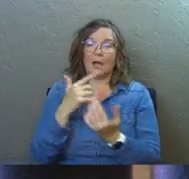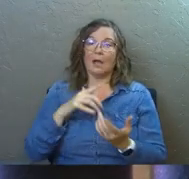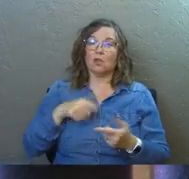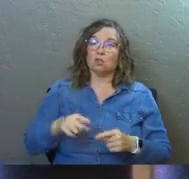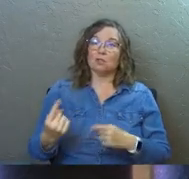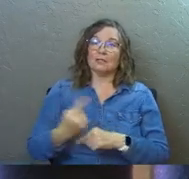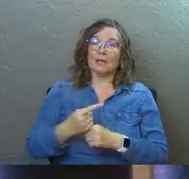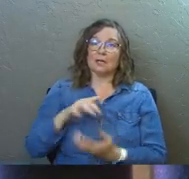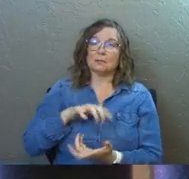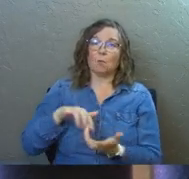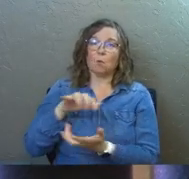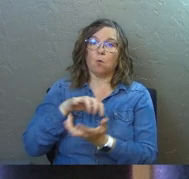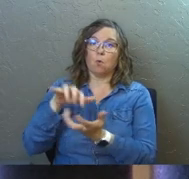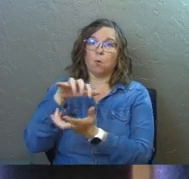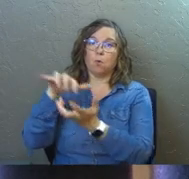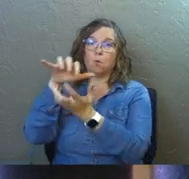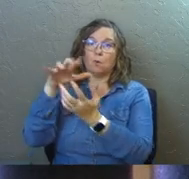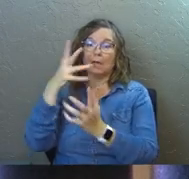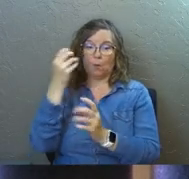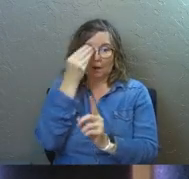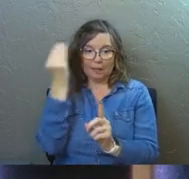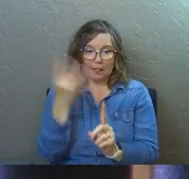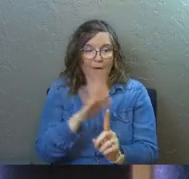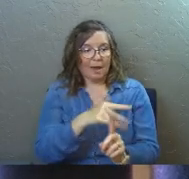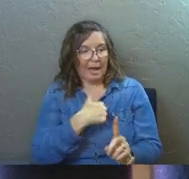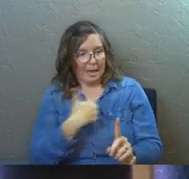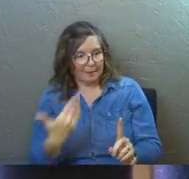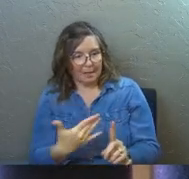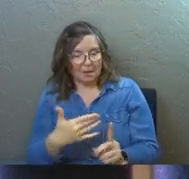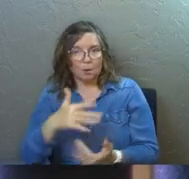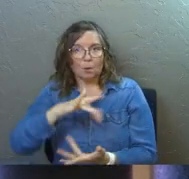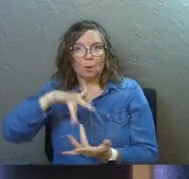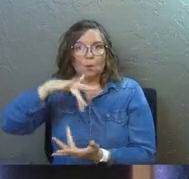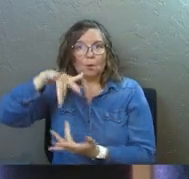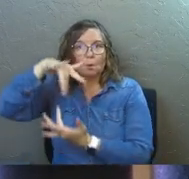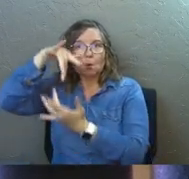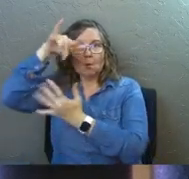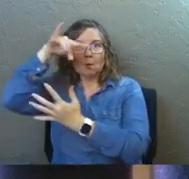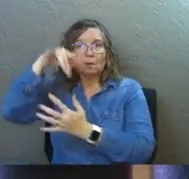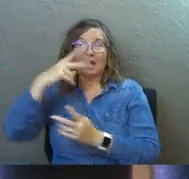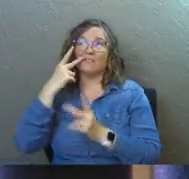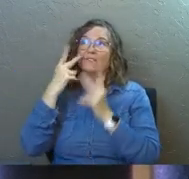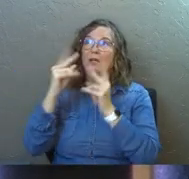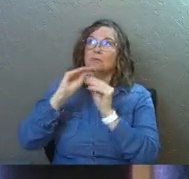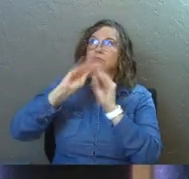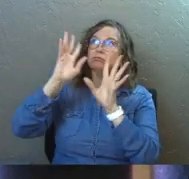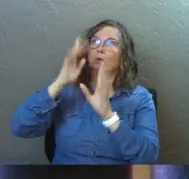day, because he wanted them to know he was there. And it was so visible,